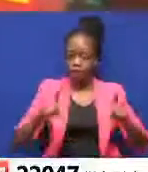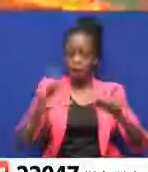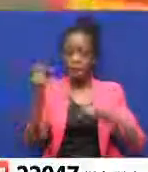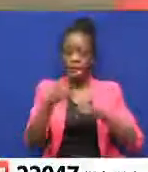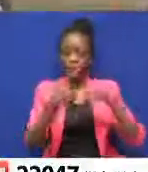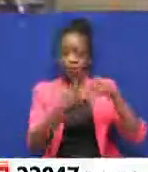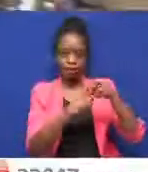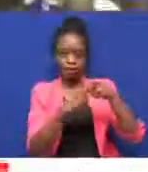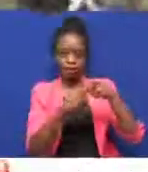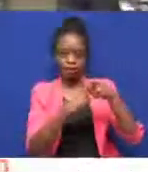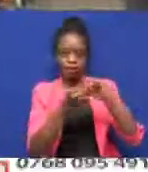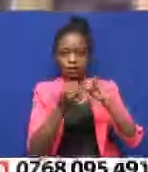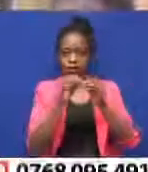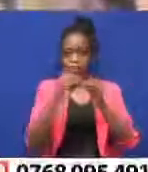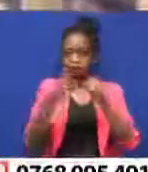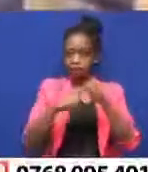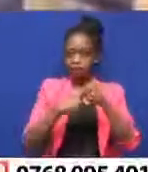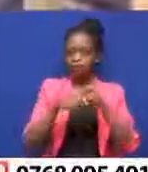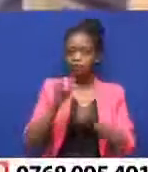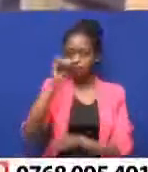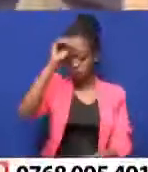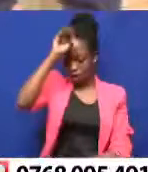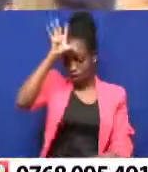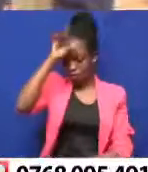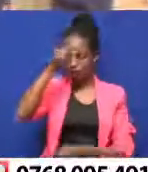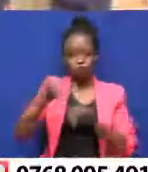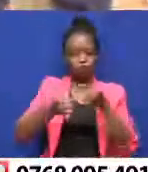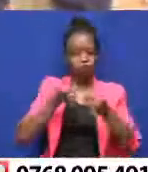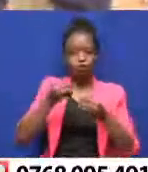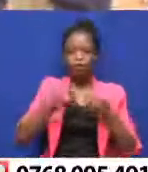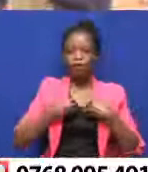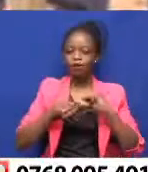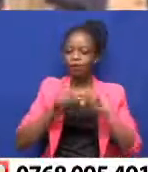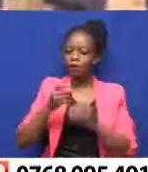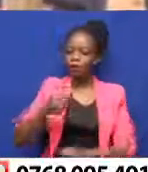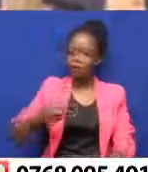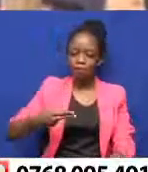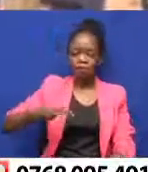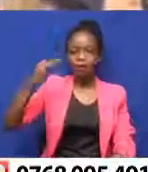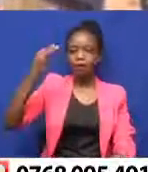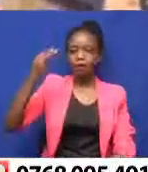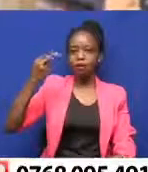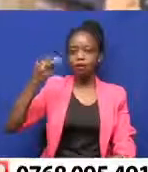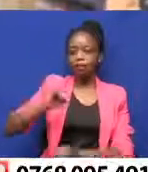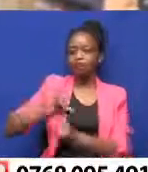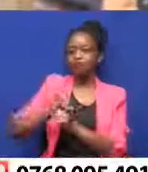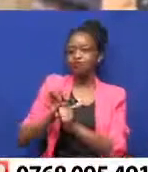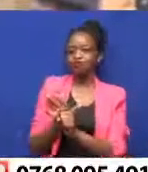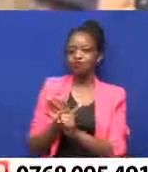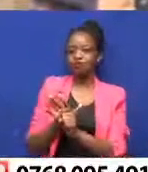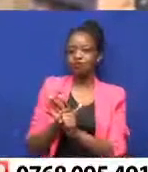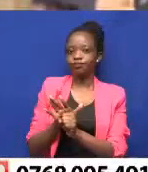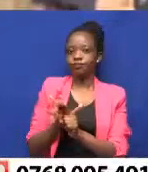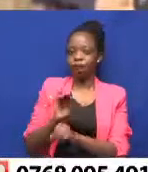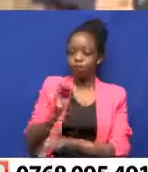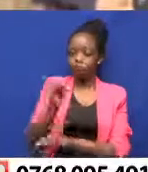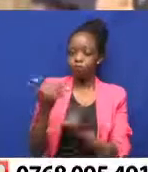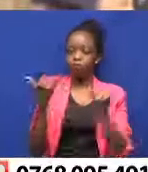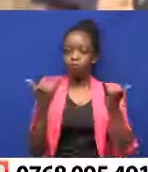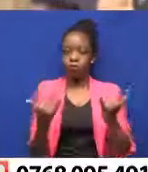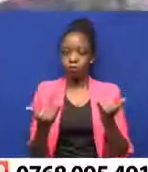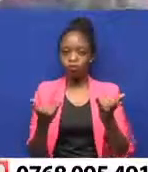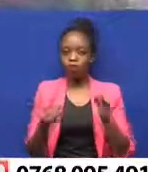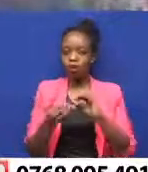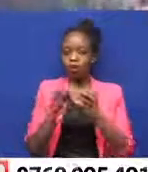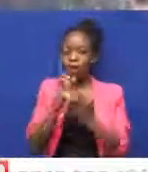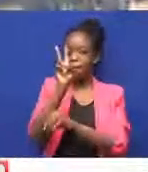July, Kiambu County has continued to record a high number of COVID-19 infections, the county now being